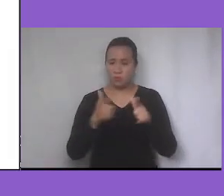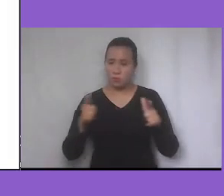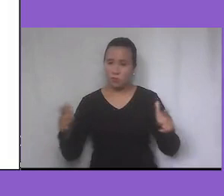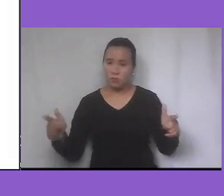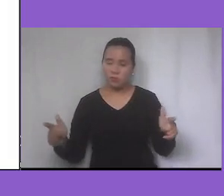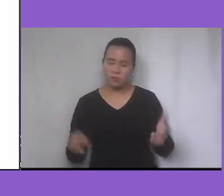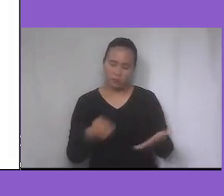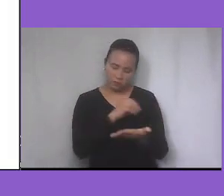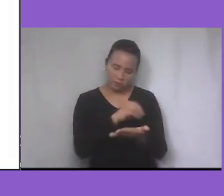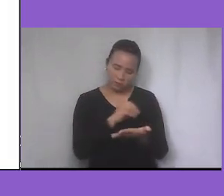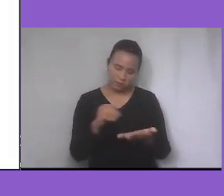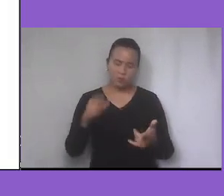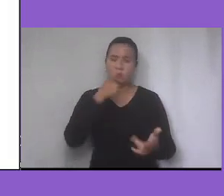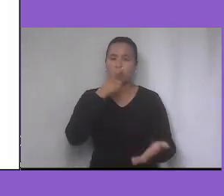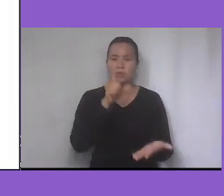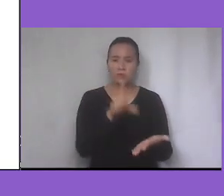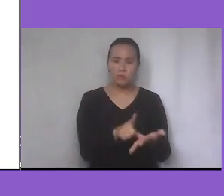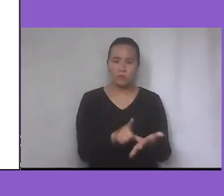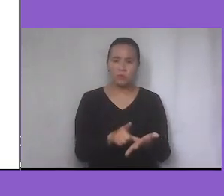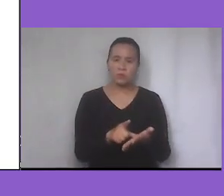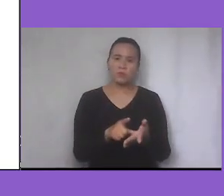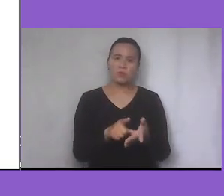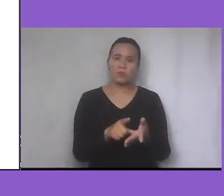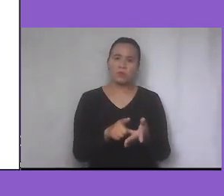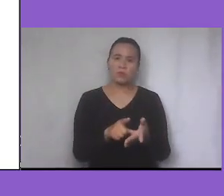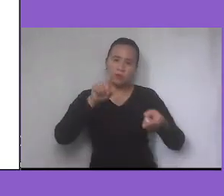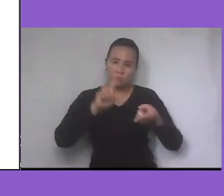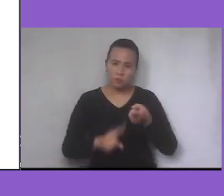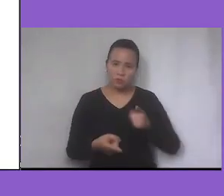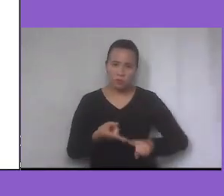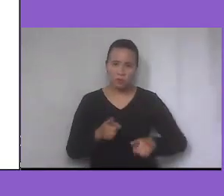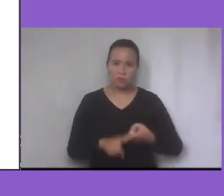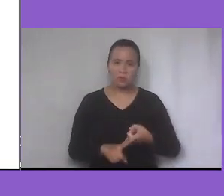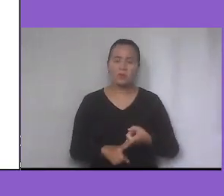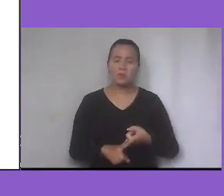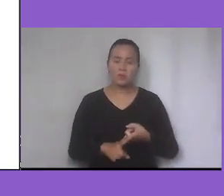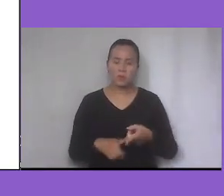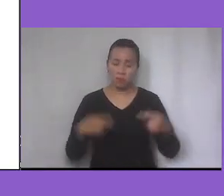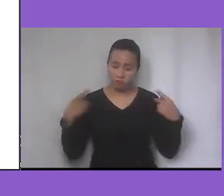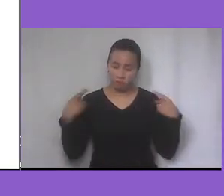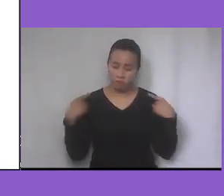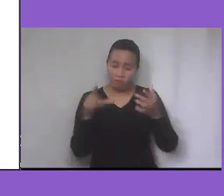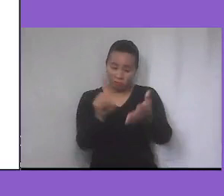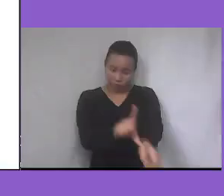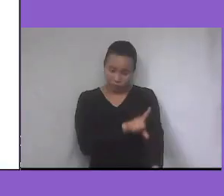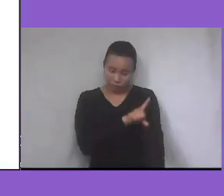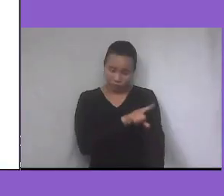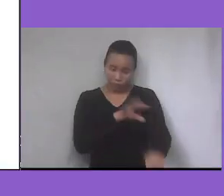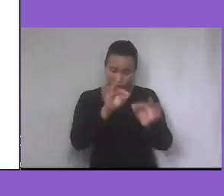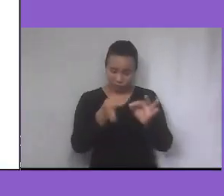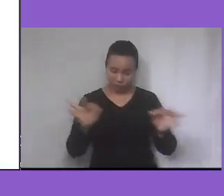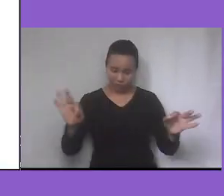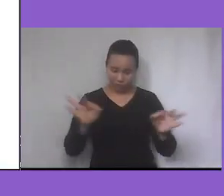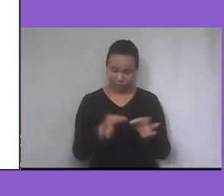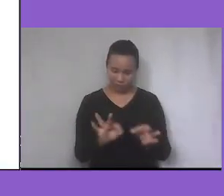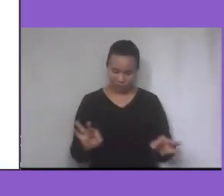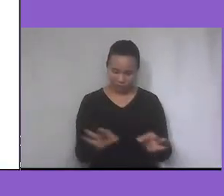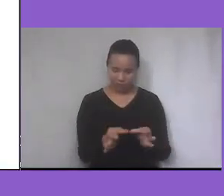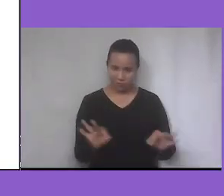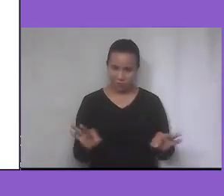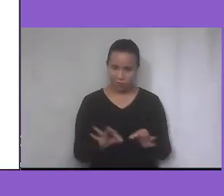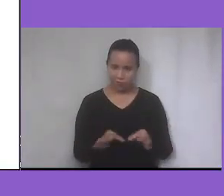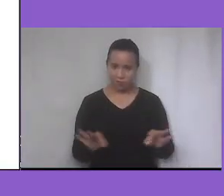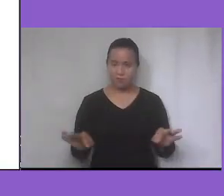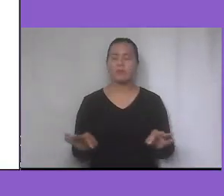friends. At yan, oh, humaba na ang sulat ng anak ko sa kanyang kaibigan. And what else do we need to notice?